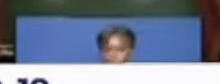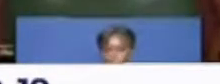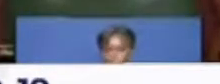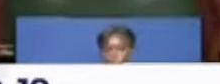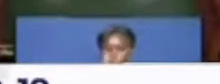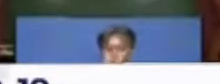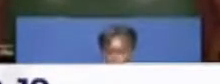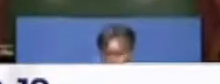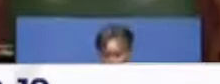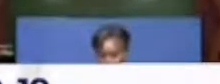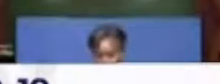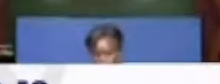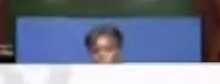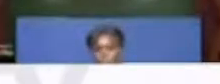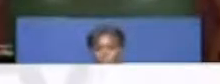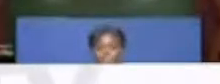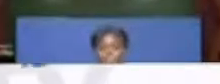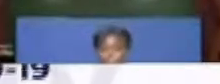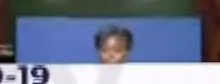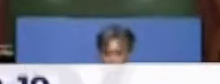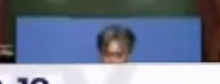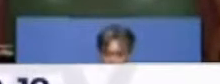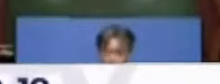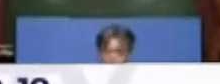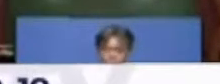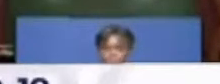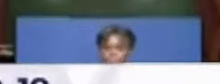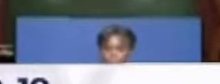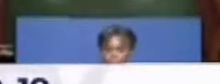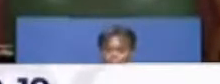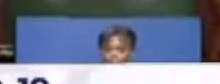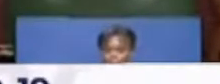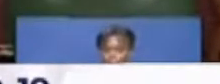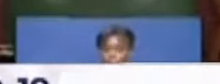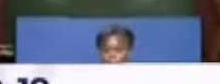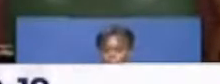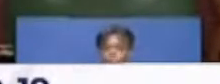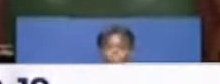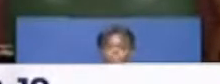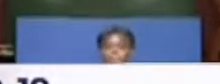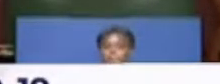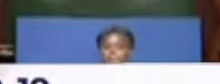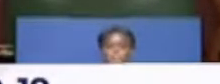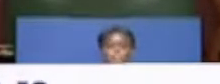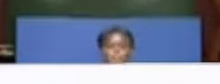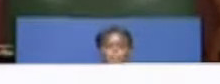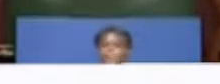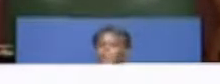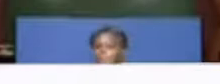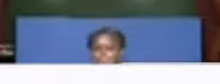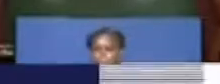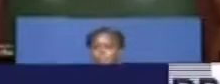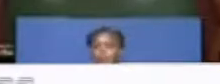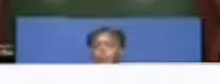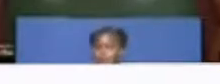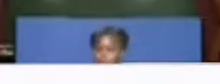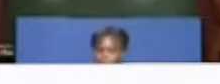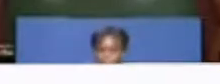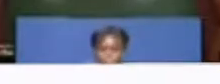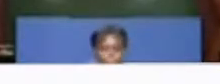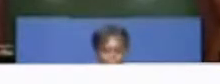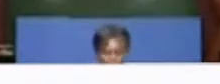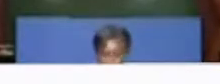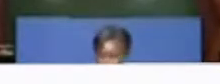housing. And this will therefore result in many more Kenyans being able to enjoy the dignity